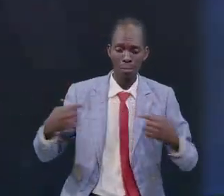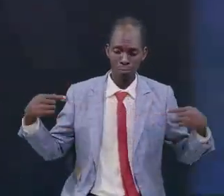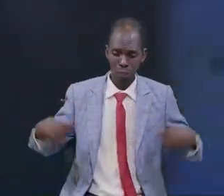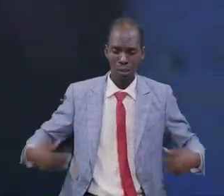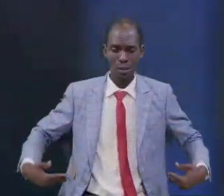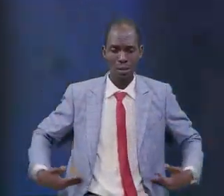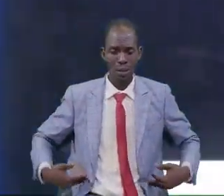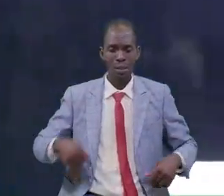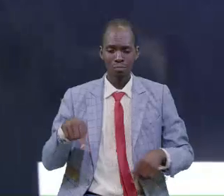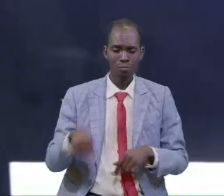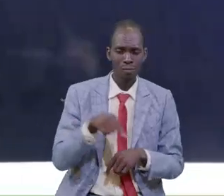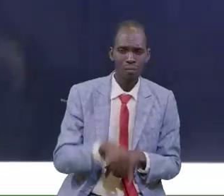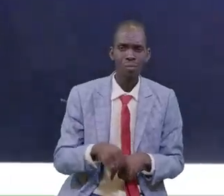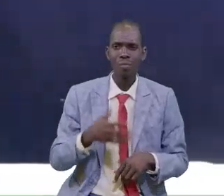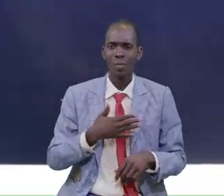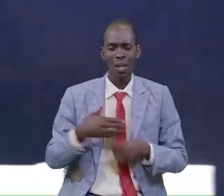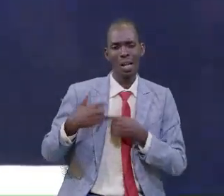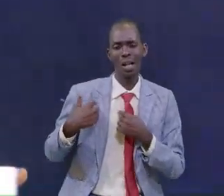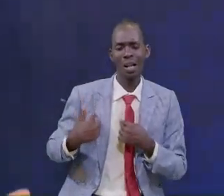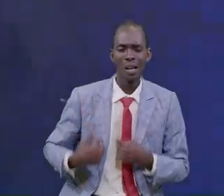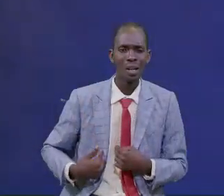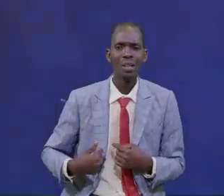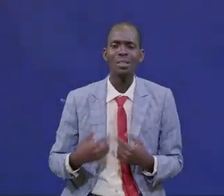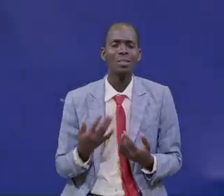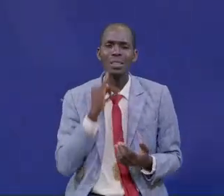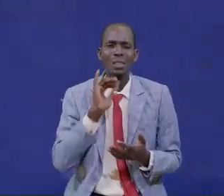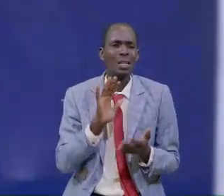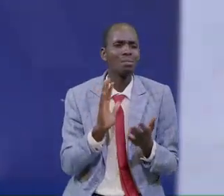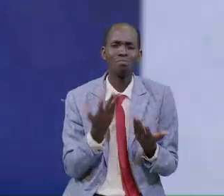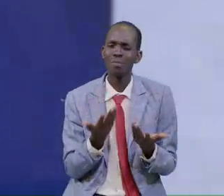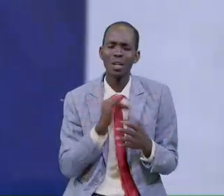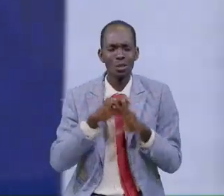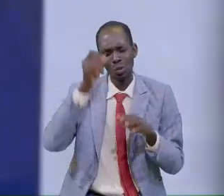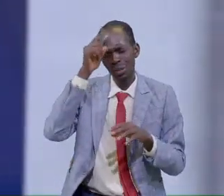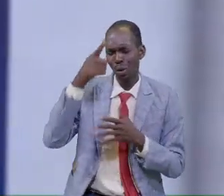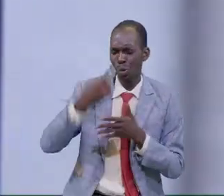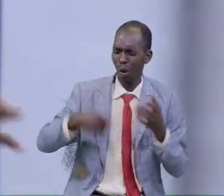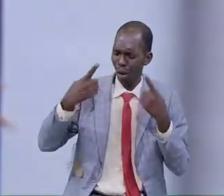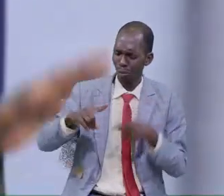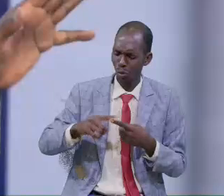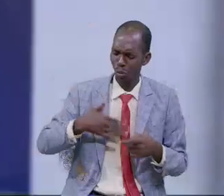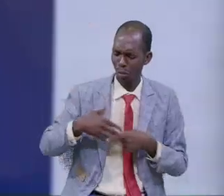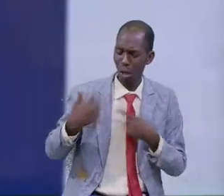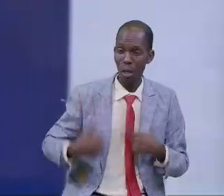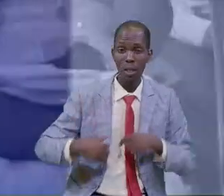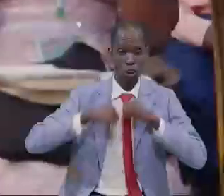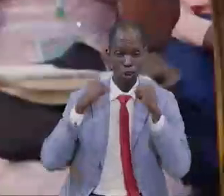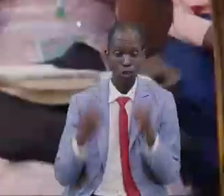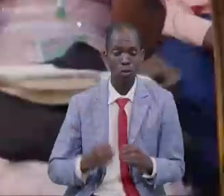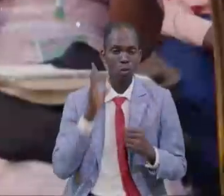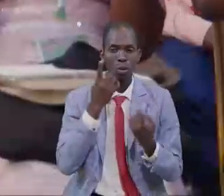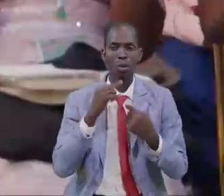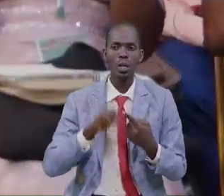and my heart is like, I don't know what is happening there. Strength will come to every part of your body